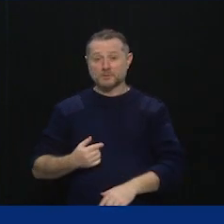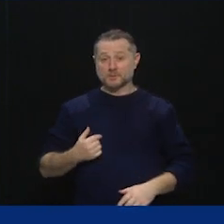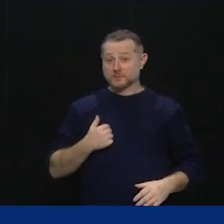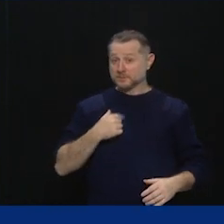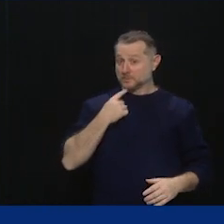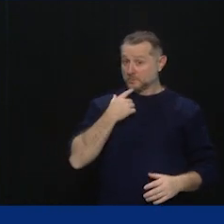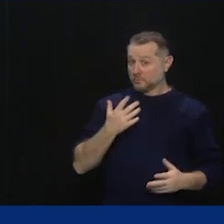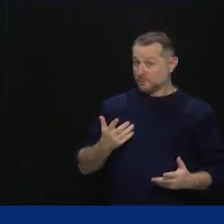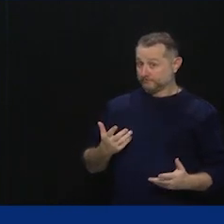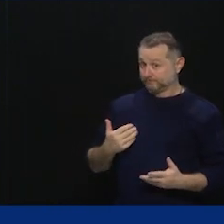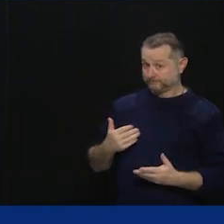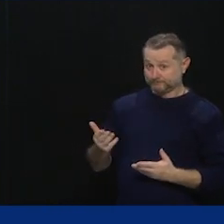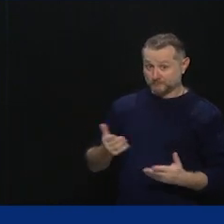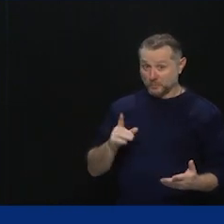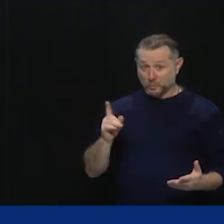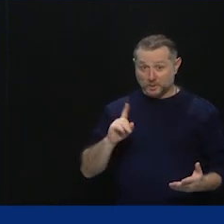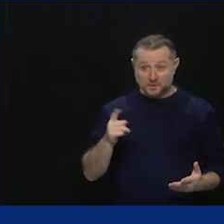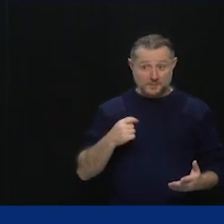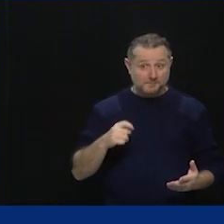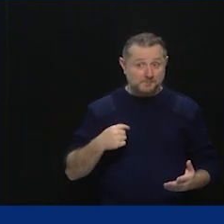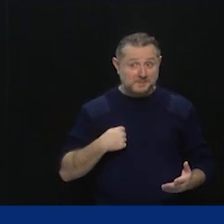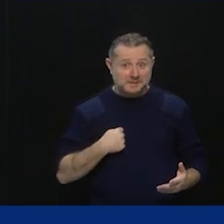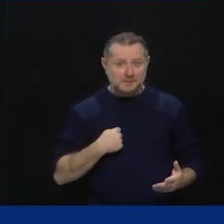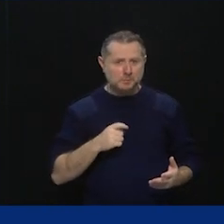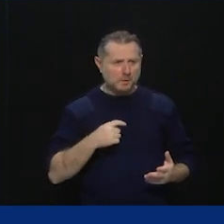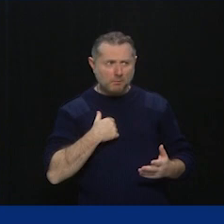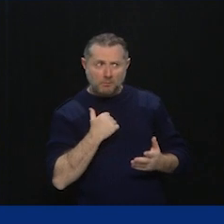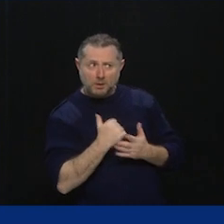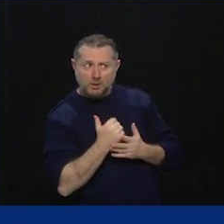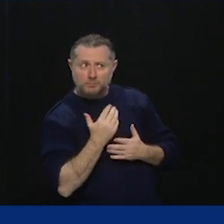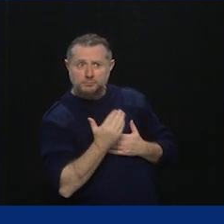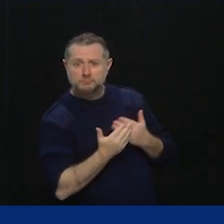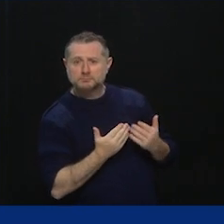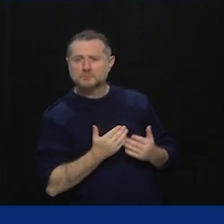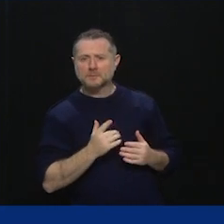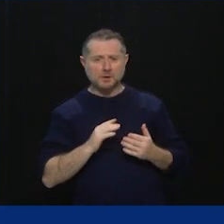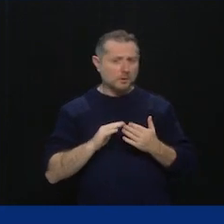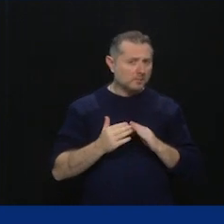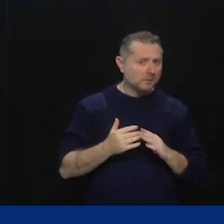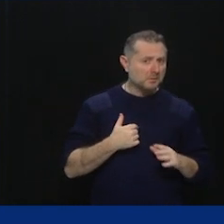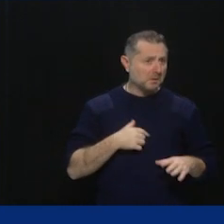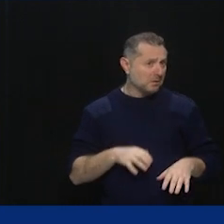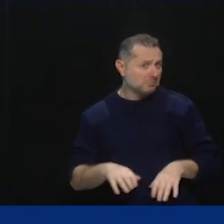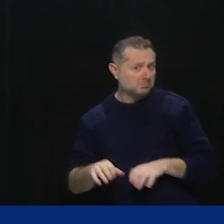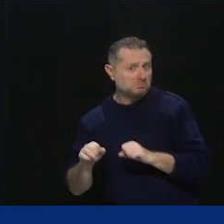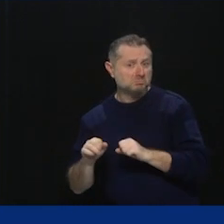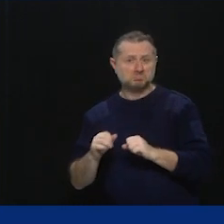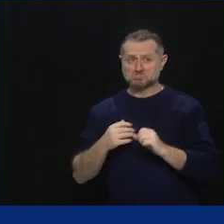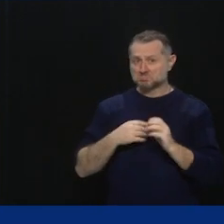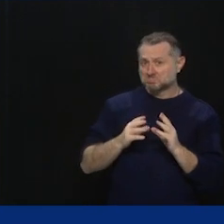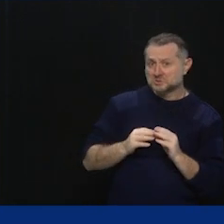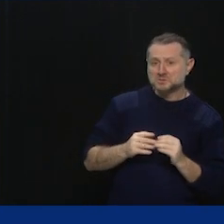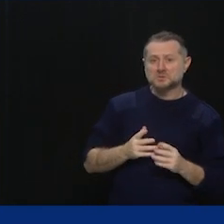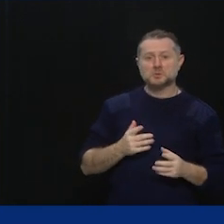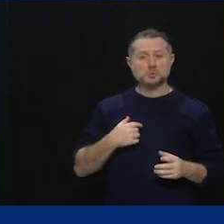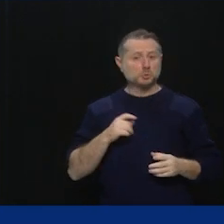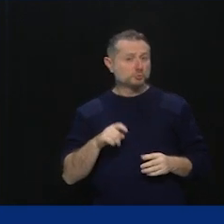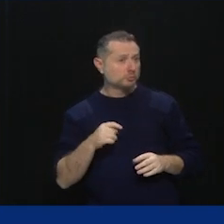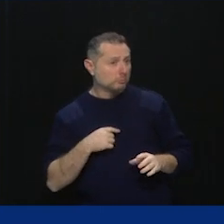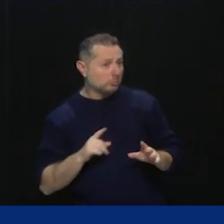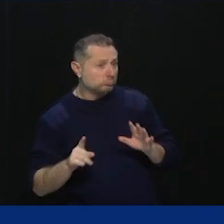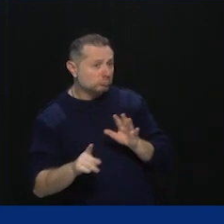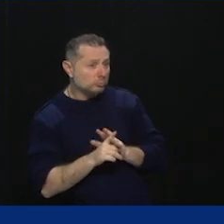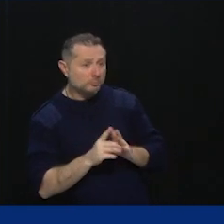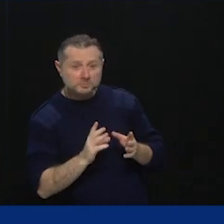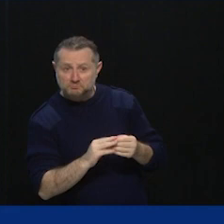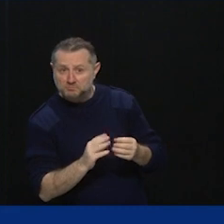hey, can I help you out in the town? Can I figure out how to arrange a meeting? Where do you need me at night to speak for at an